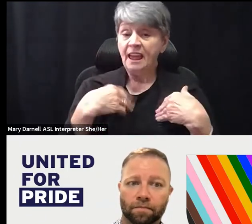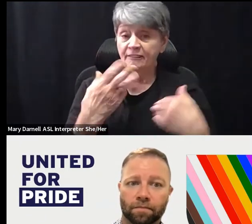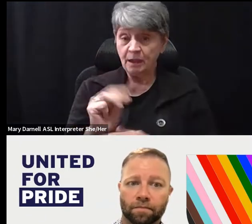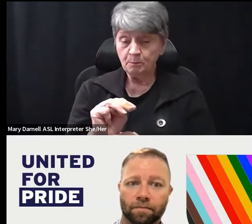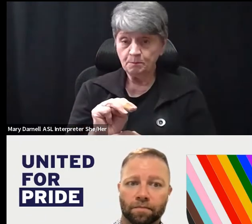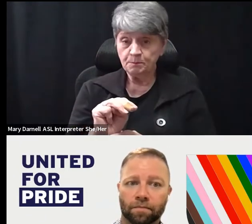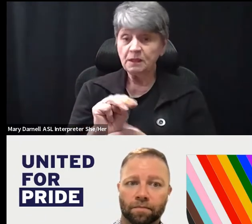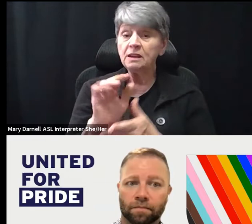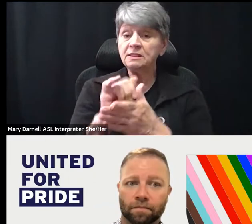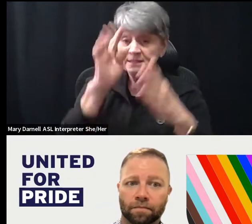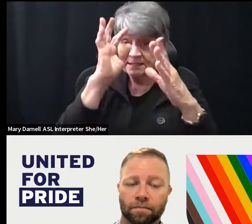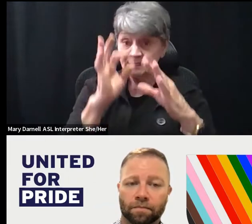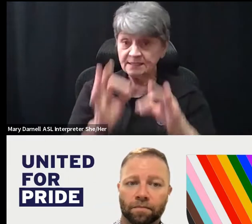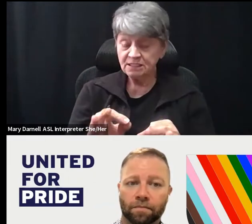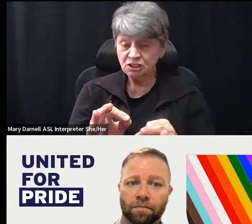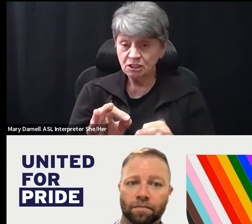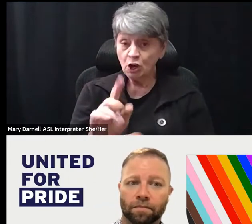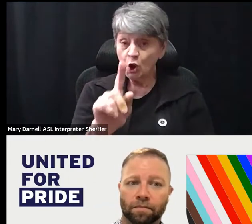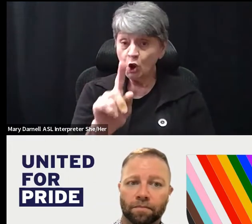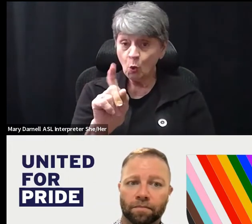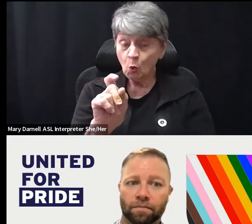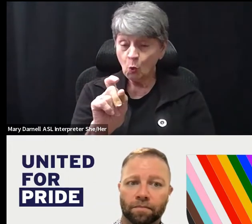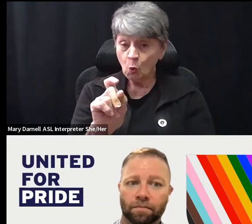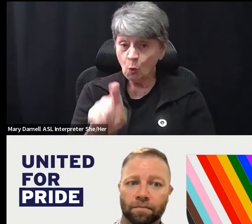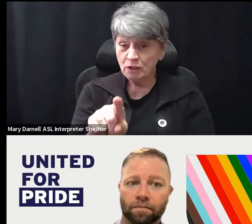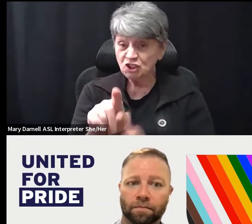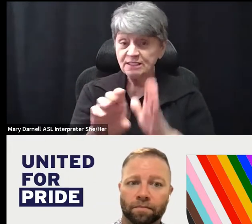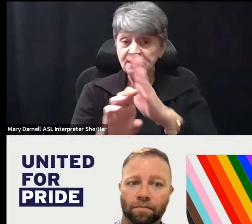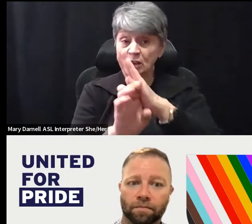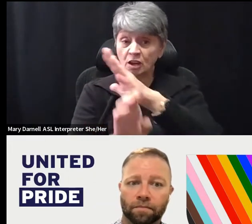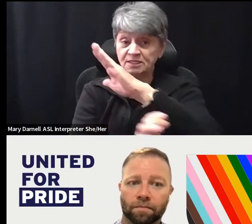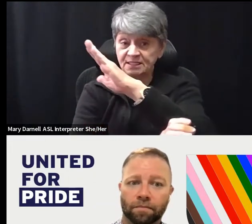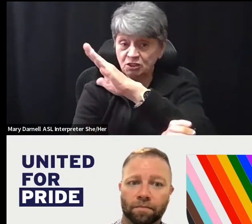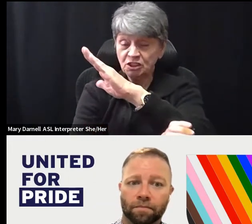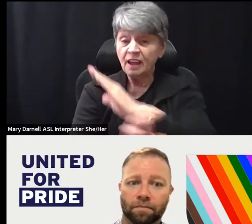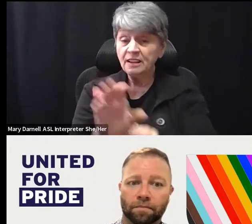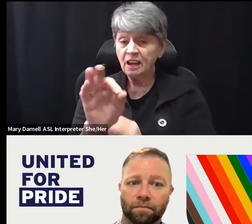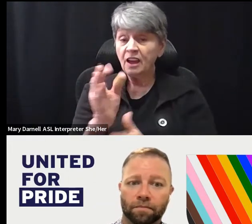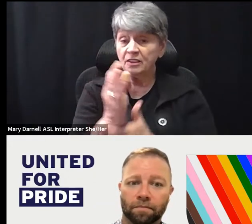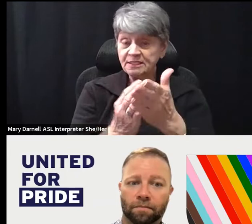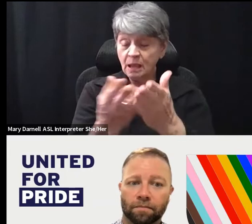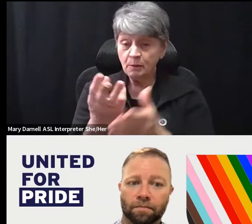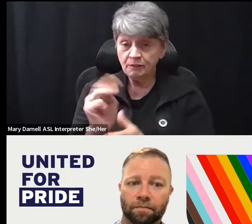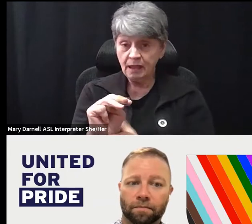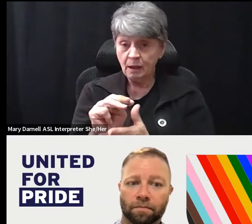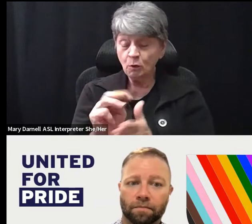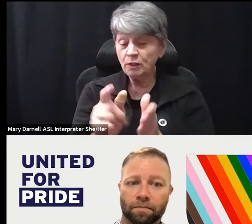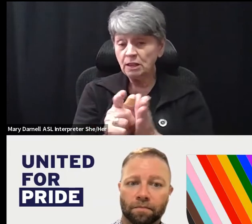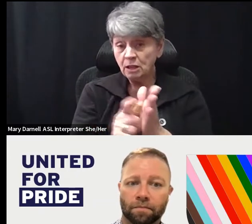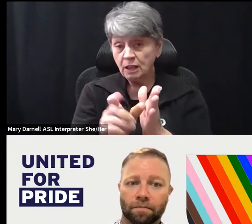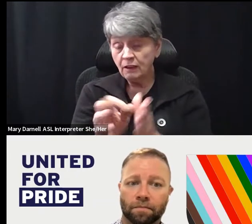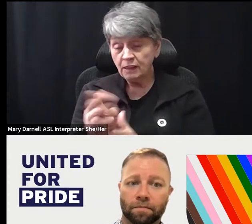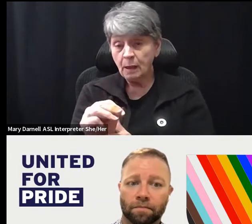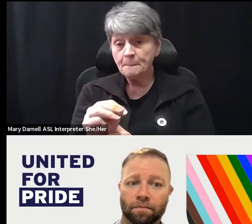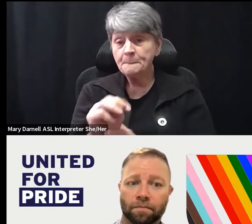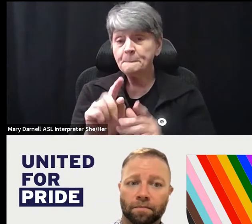does call into question, I think it's fair to say, the constitutionality of at least some of them. But because AU is involved